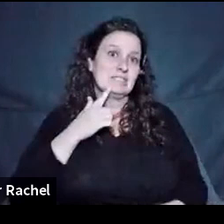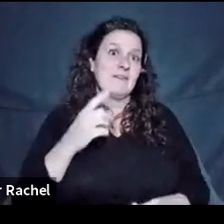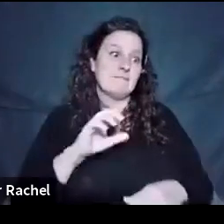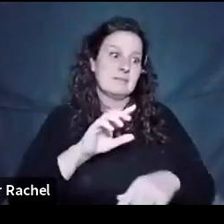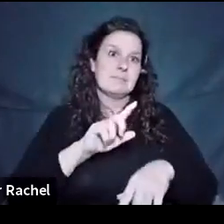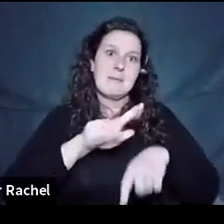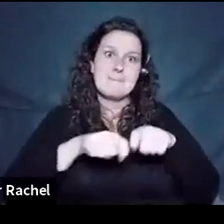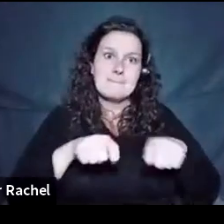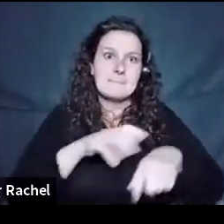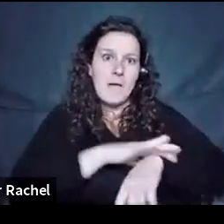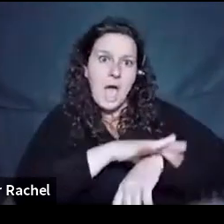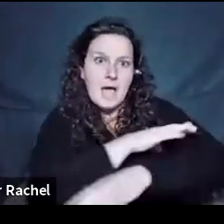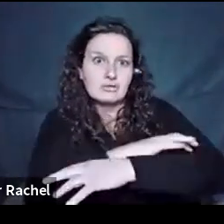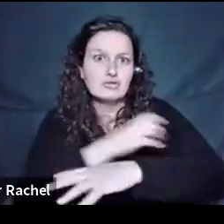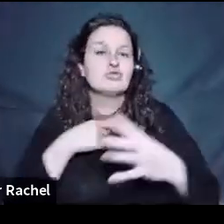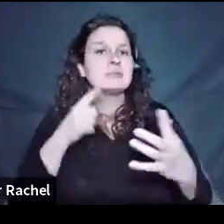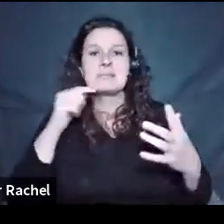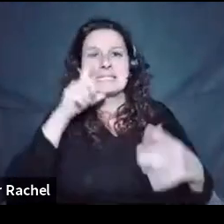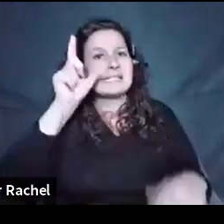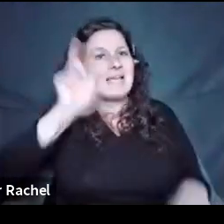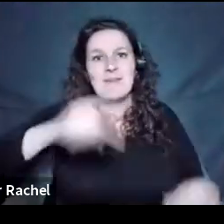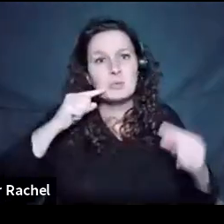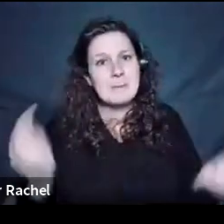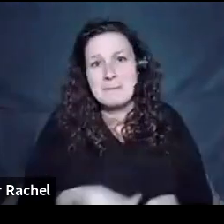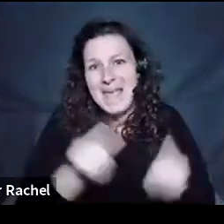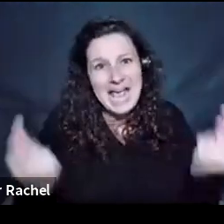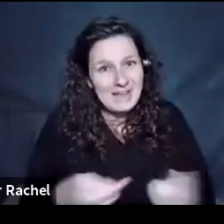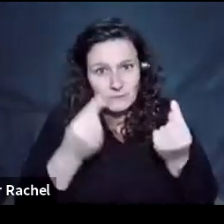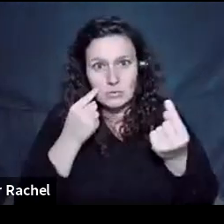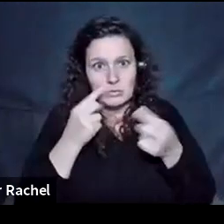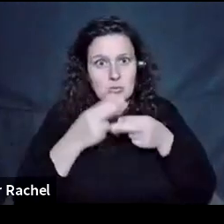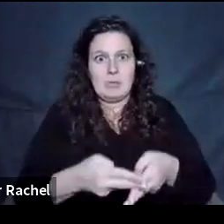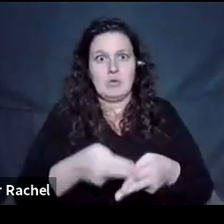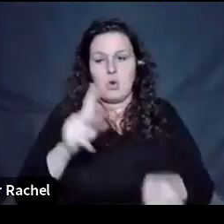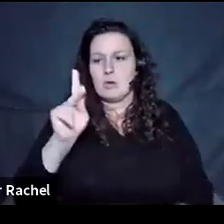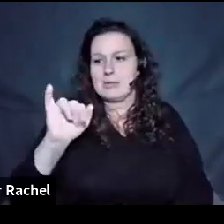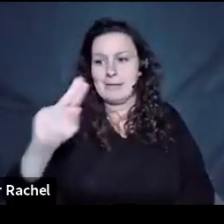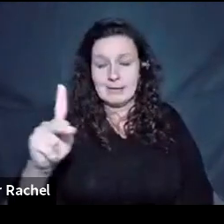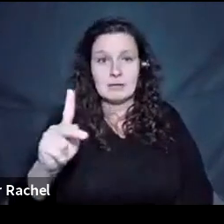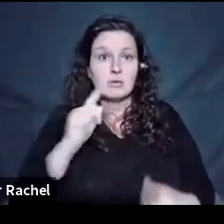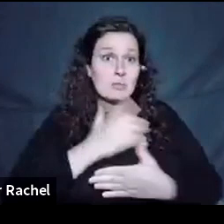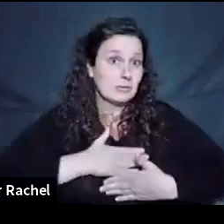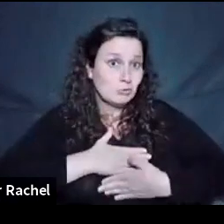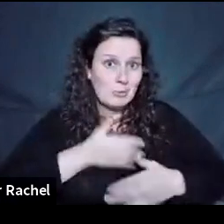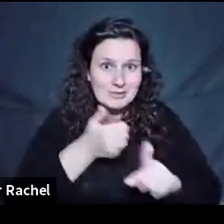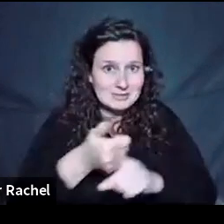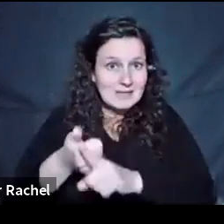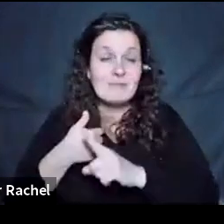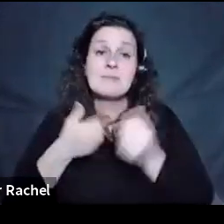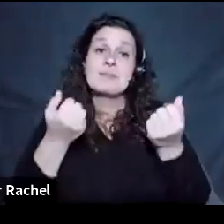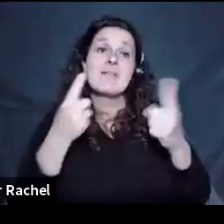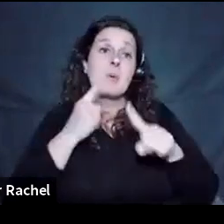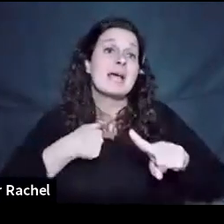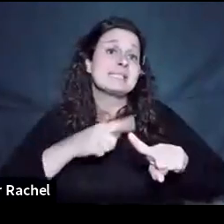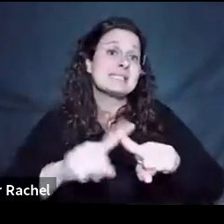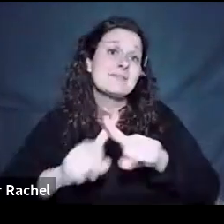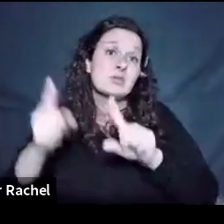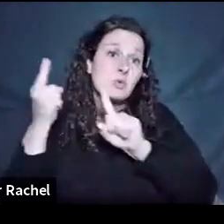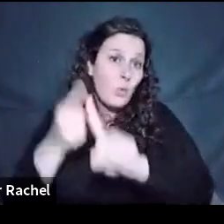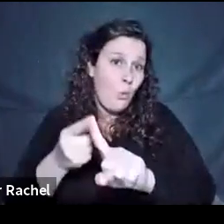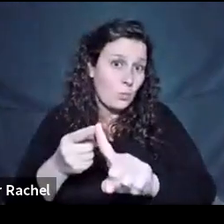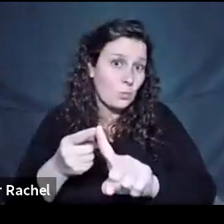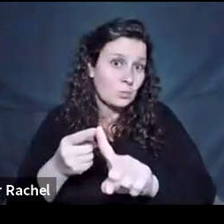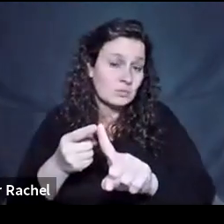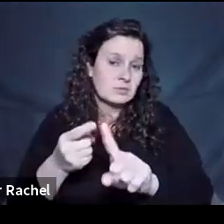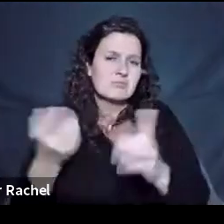have to be a painful thing for it to be kink and for it to be enjoyable. Everyone has different goals for